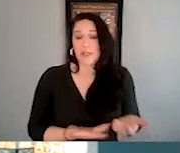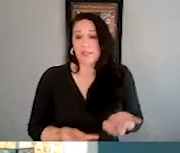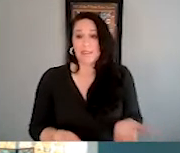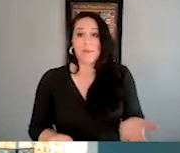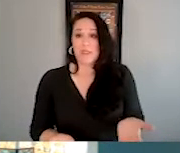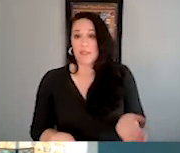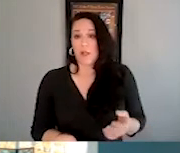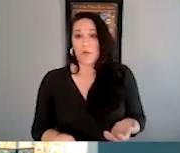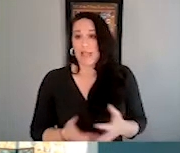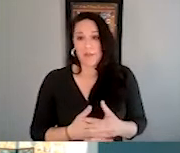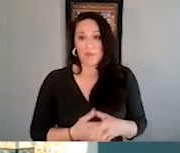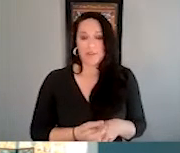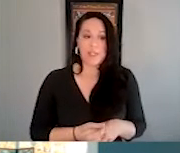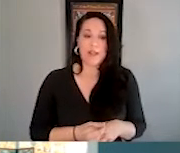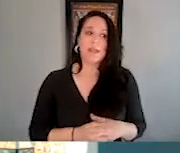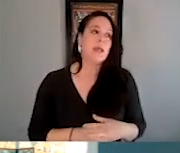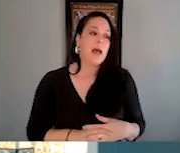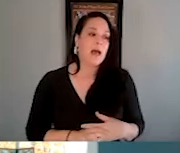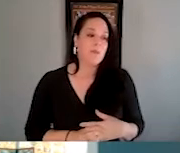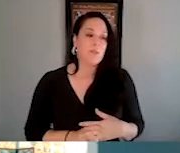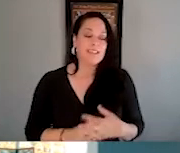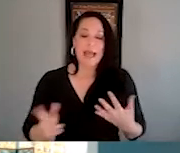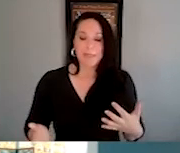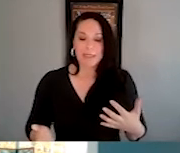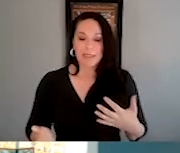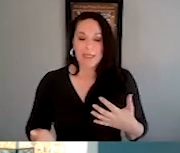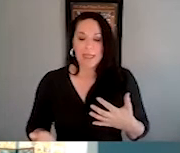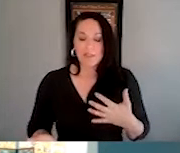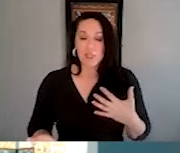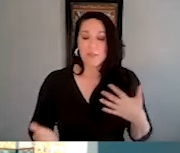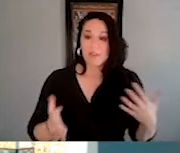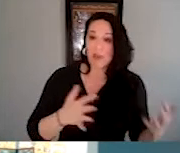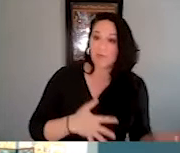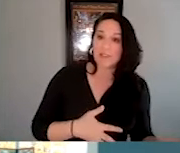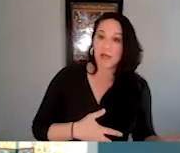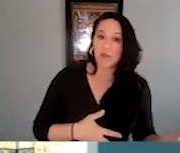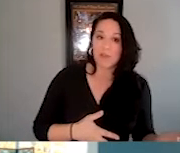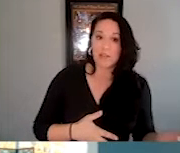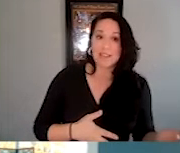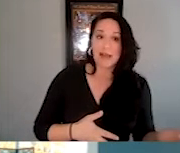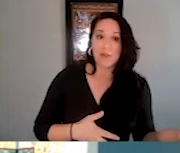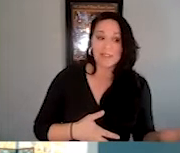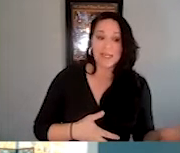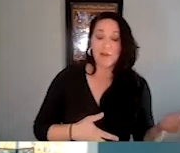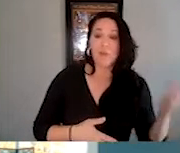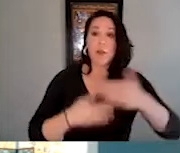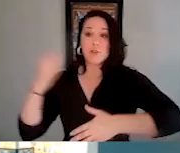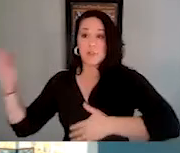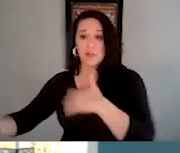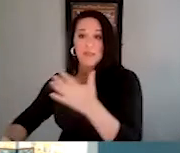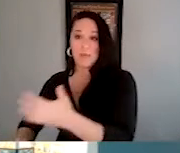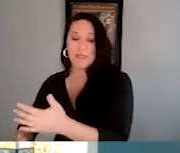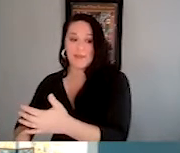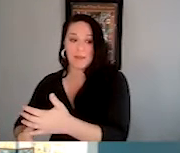drugs are they sharing? Because at the time, we didn't know exactly what they were sharing. What's happening in terms of mental health there. And this allowed us then, for